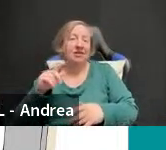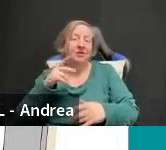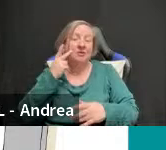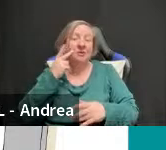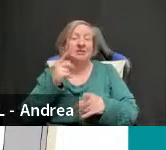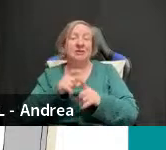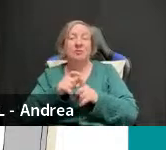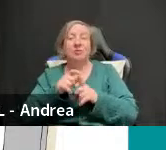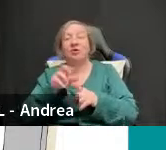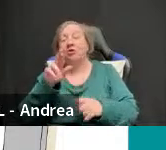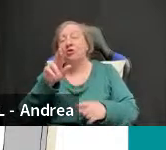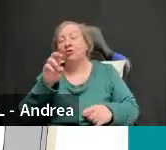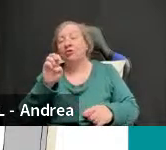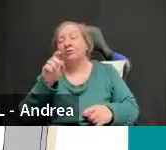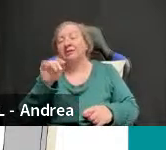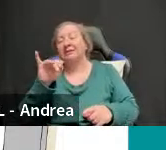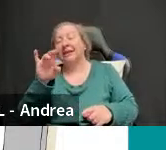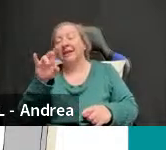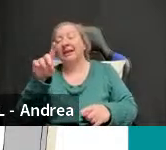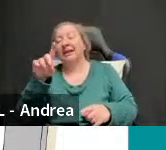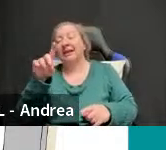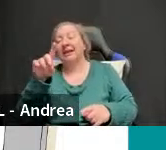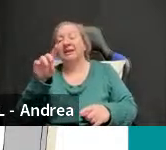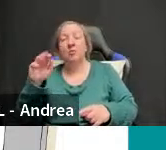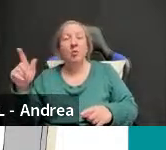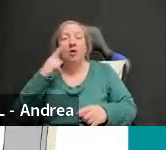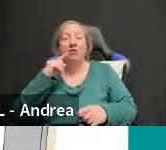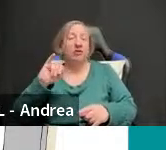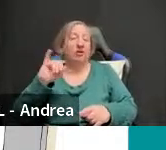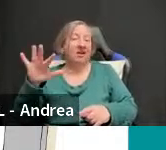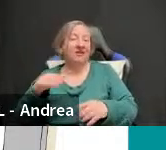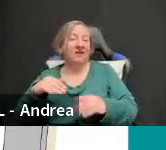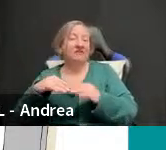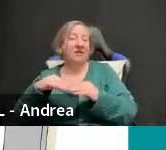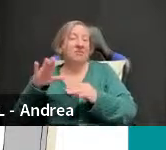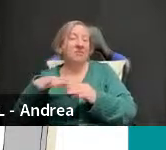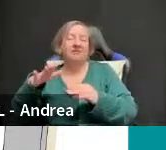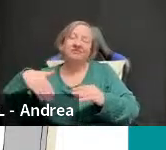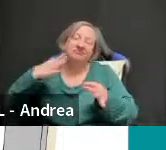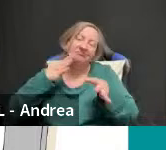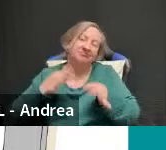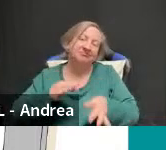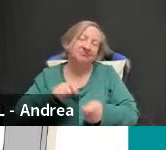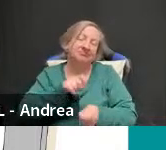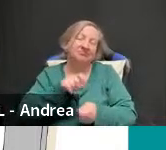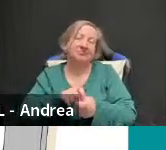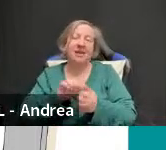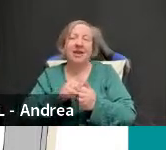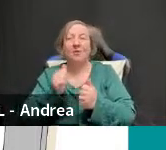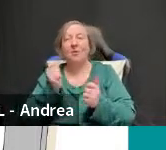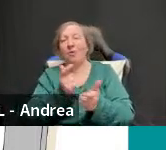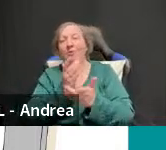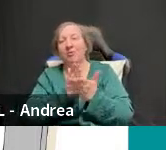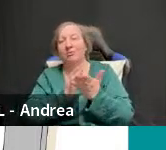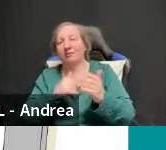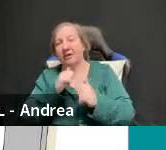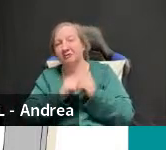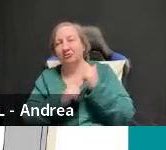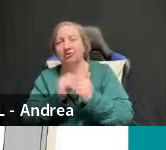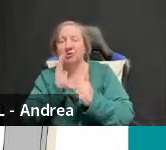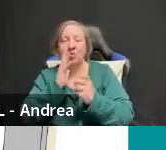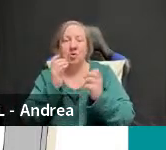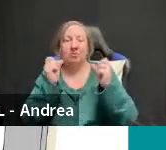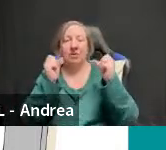retained wall for I-5 above. It's not currently resolved exactly how all portions of the structure above are going to be held